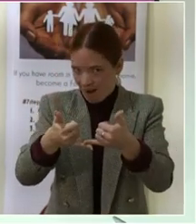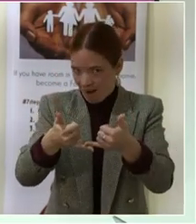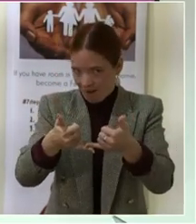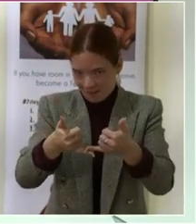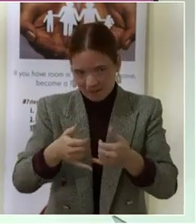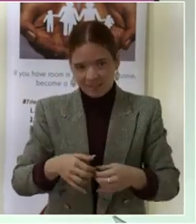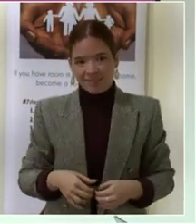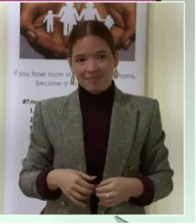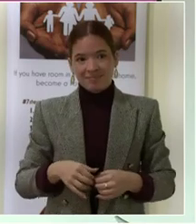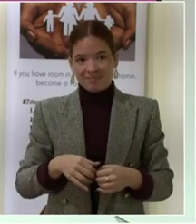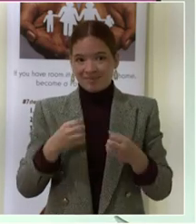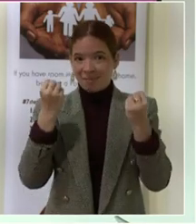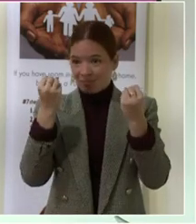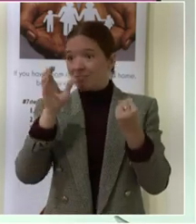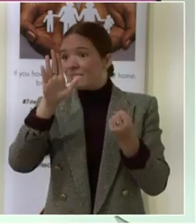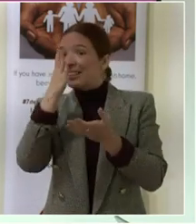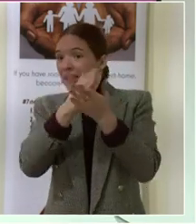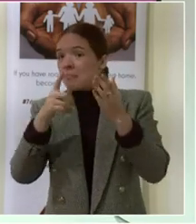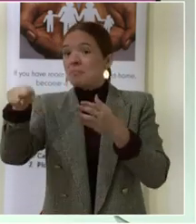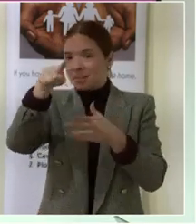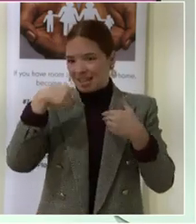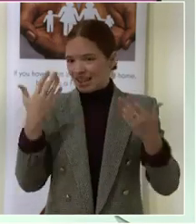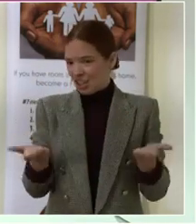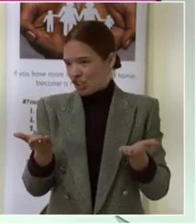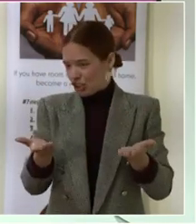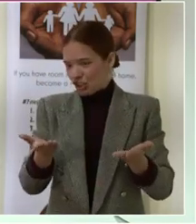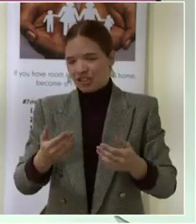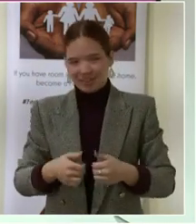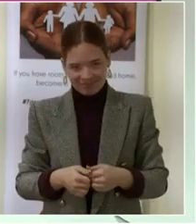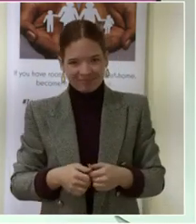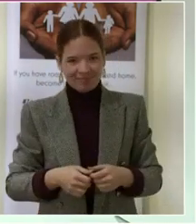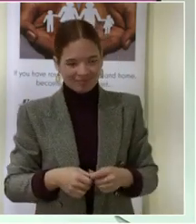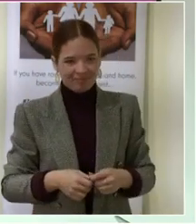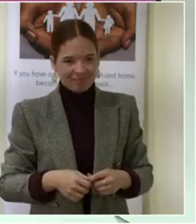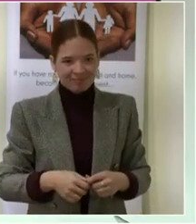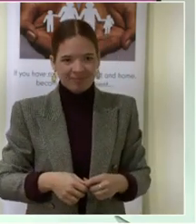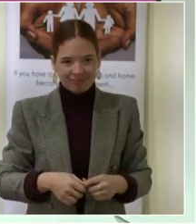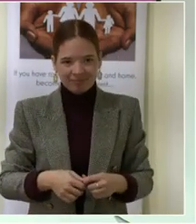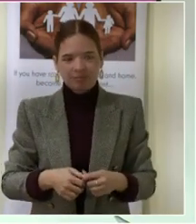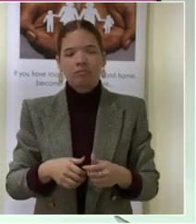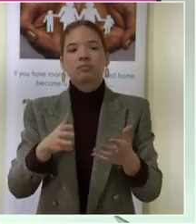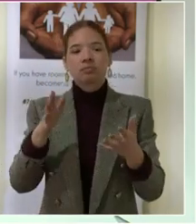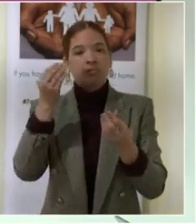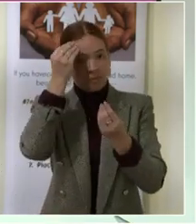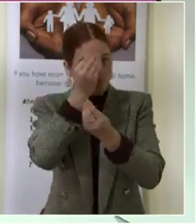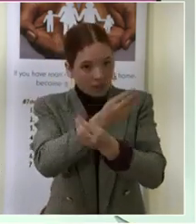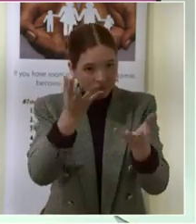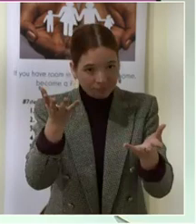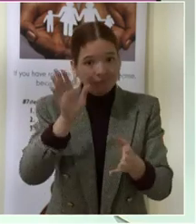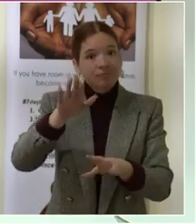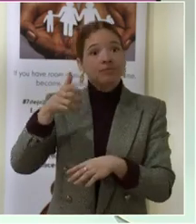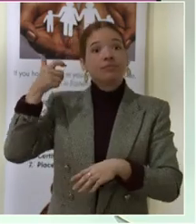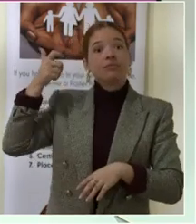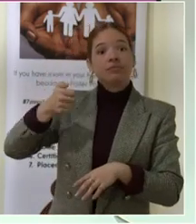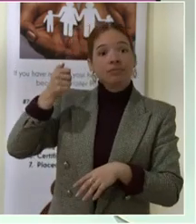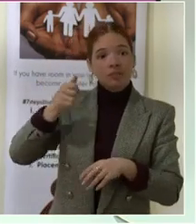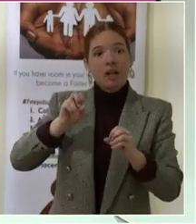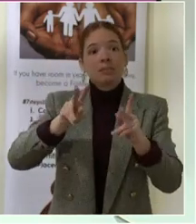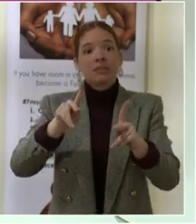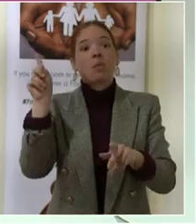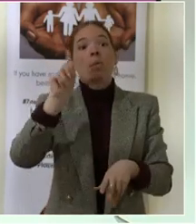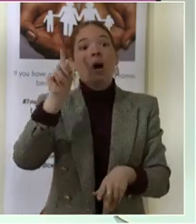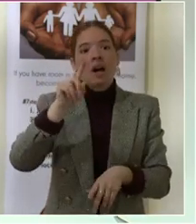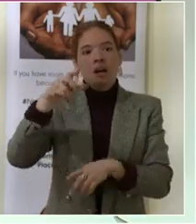us today. We're also announcing new grant opportunities at DPR. We announced last year that we